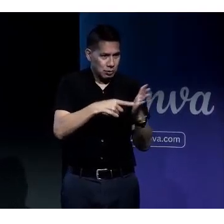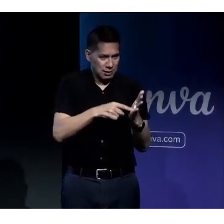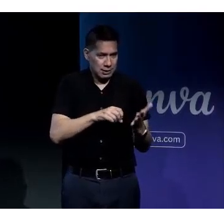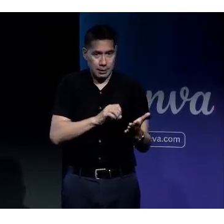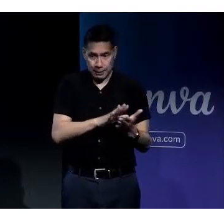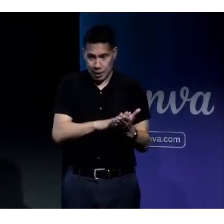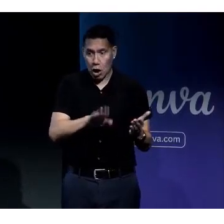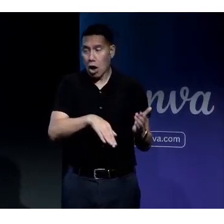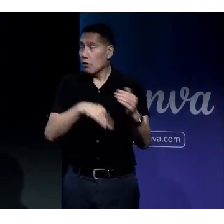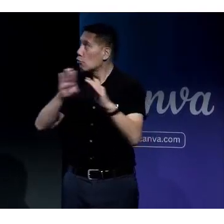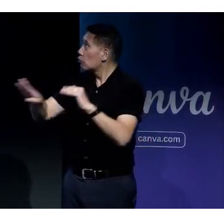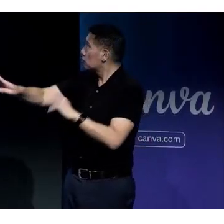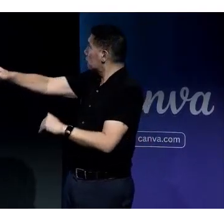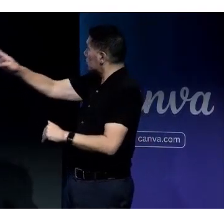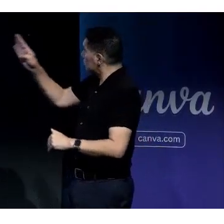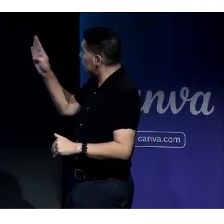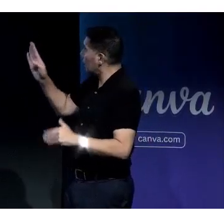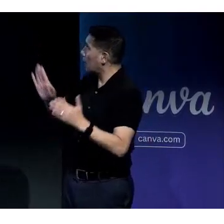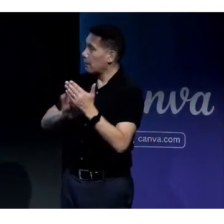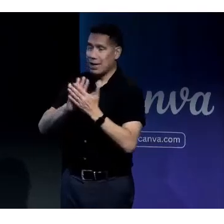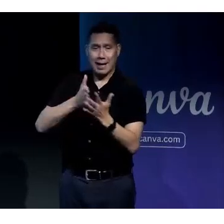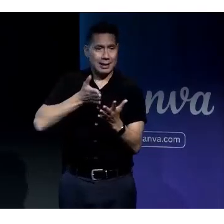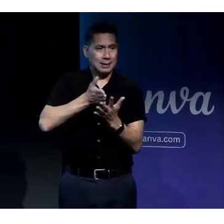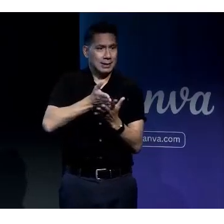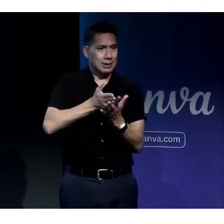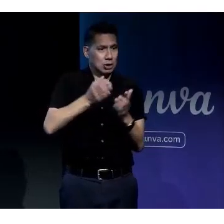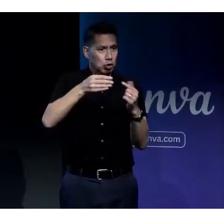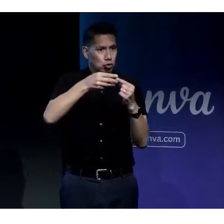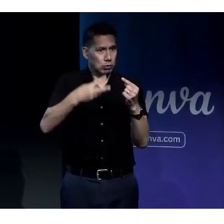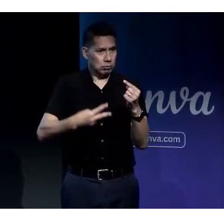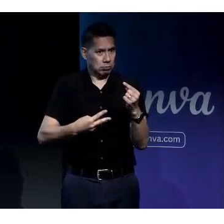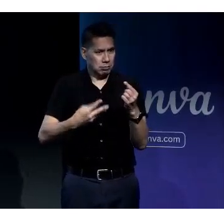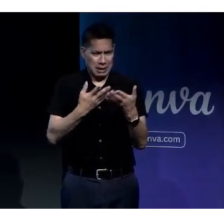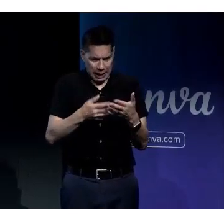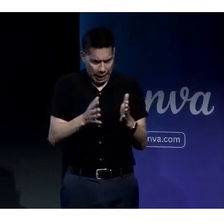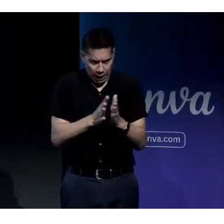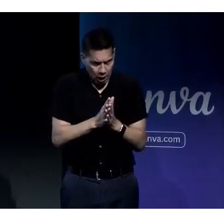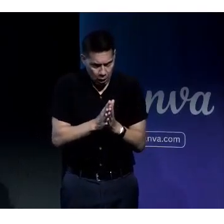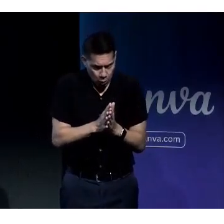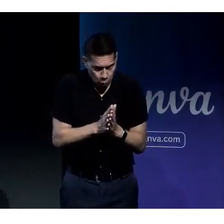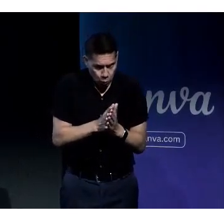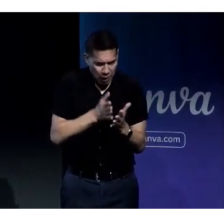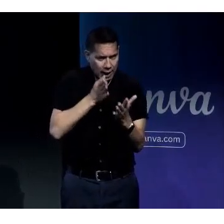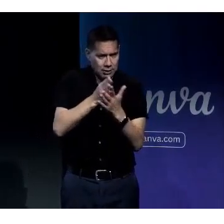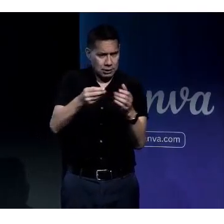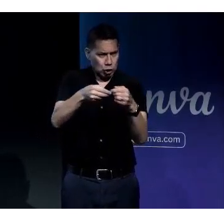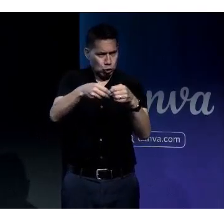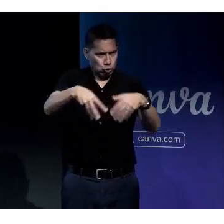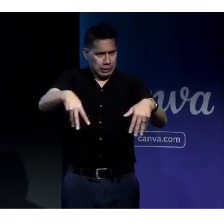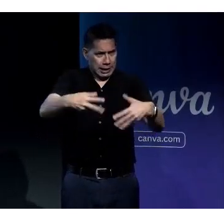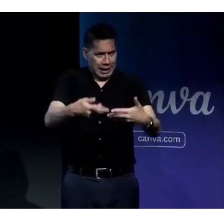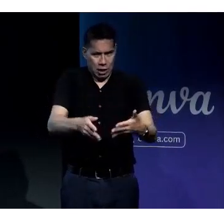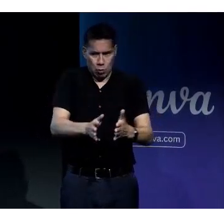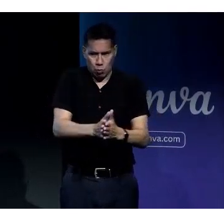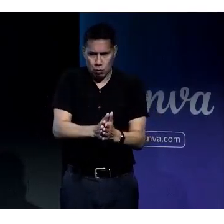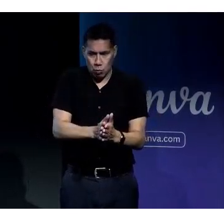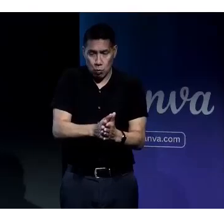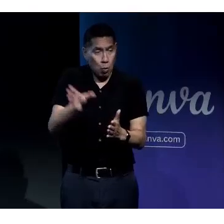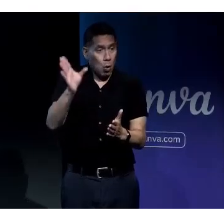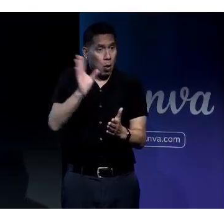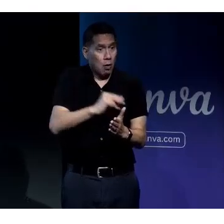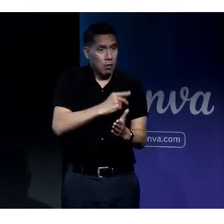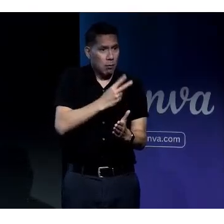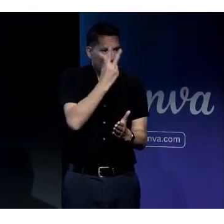tree translated to the accessibility tree. But how did we actually get that accessibility tree? How did we get from an